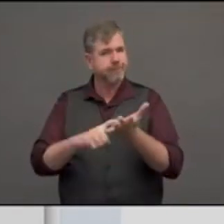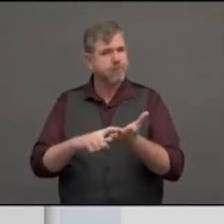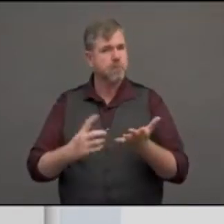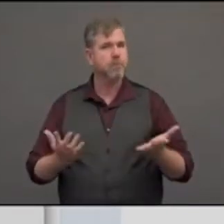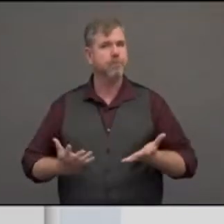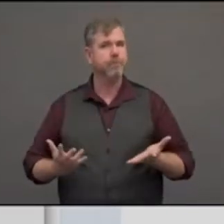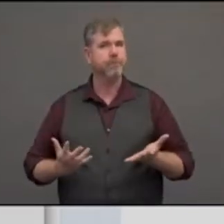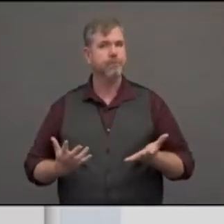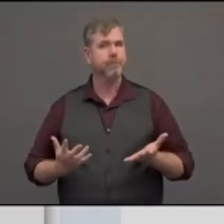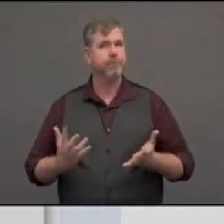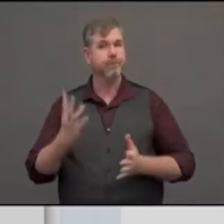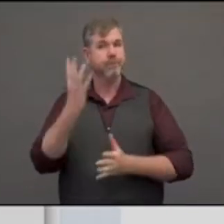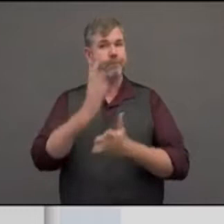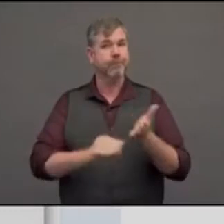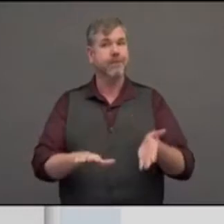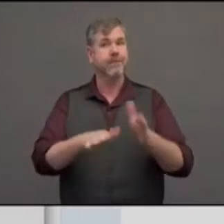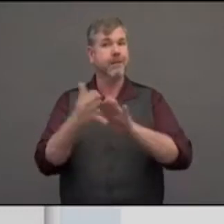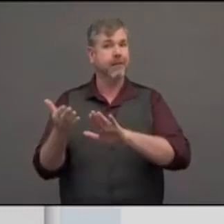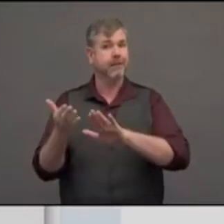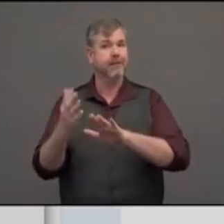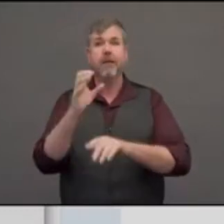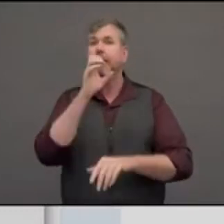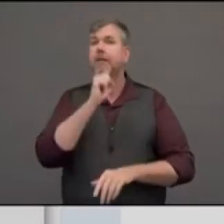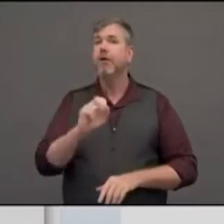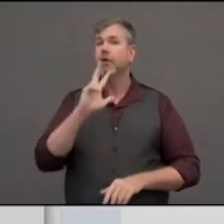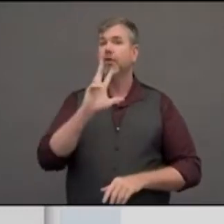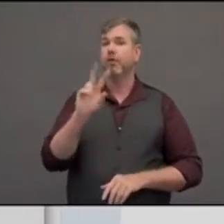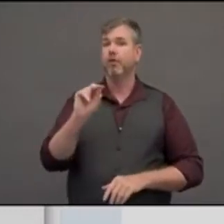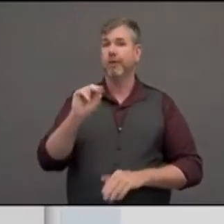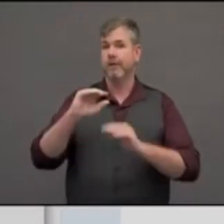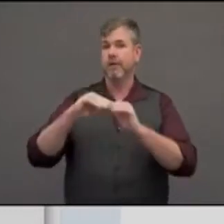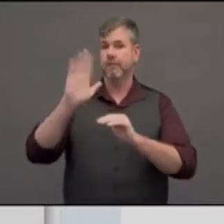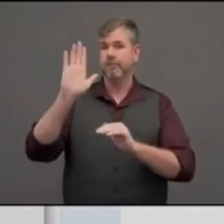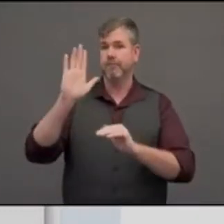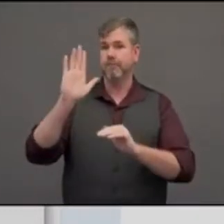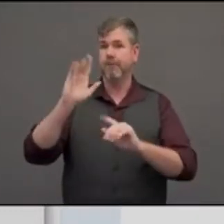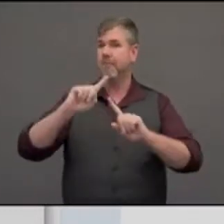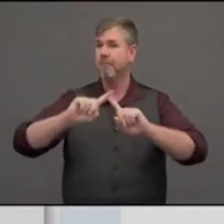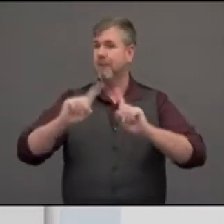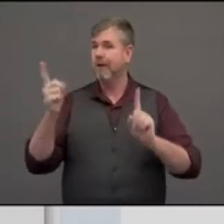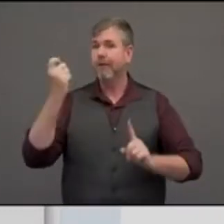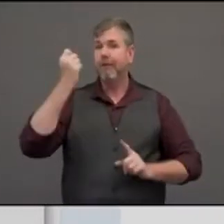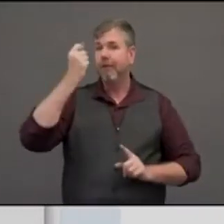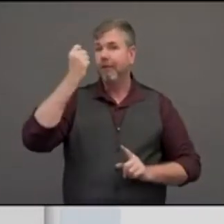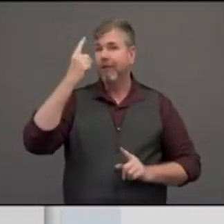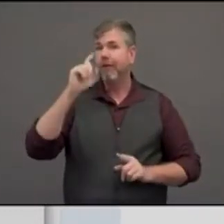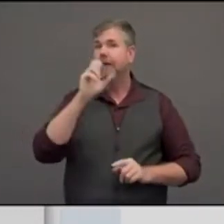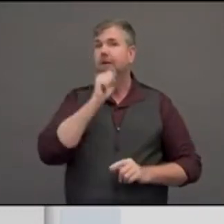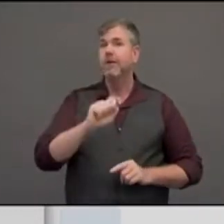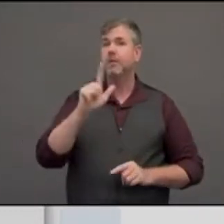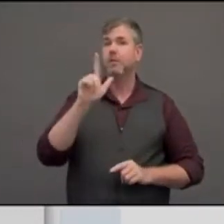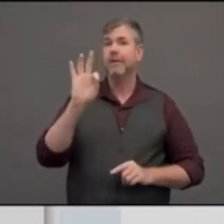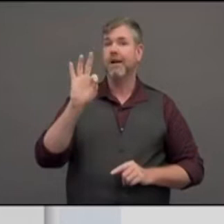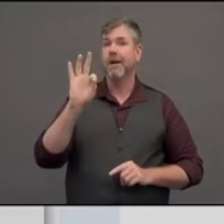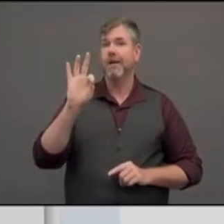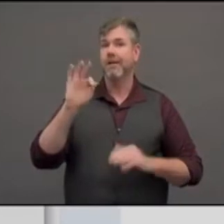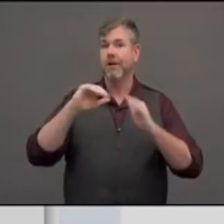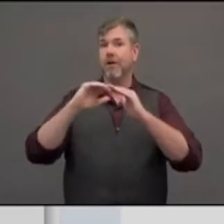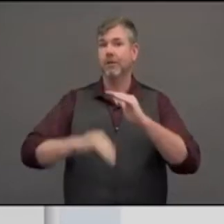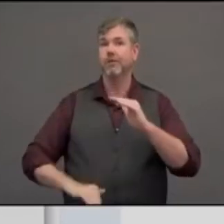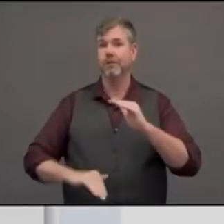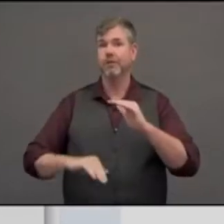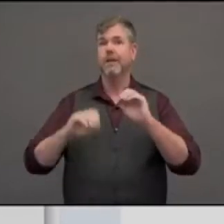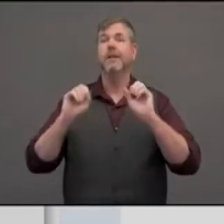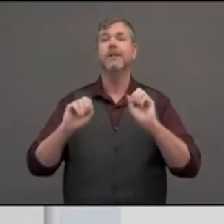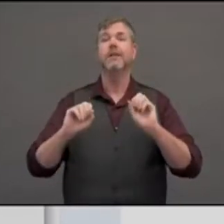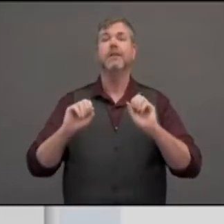age 30. But it's important because anyone 29 and under can contract the virus or be asymptomatic and